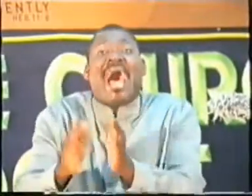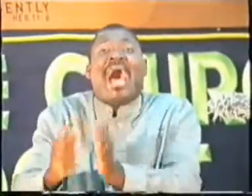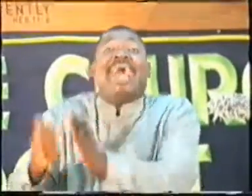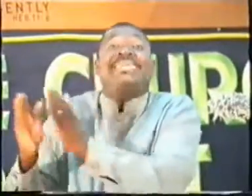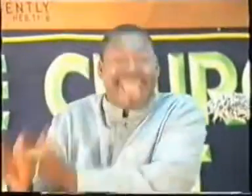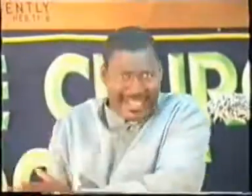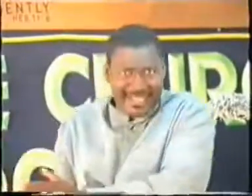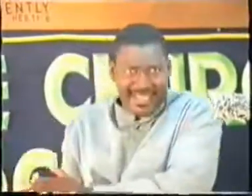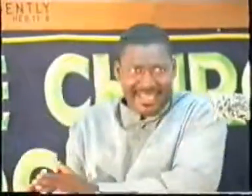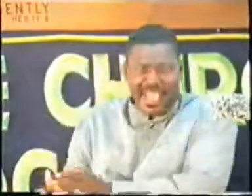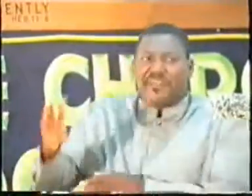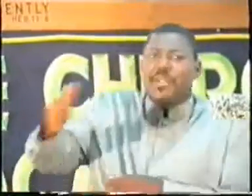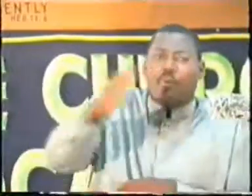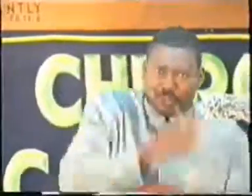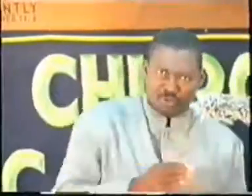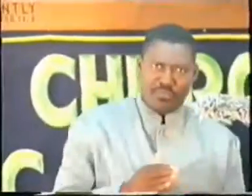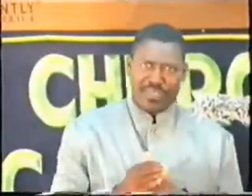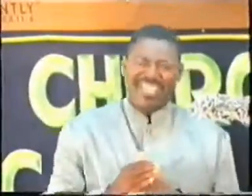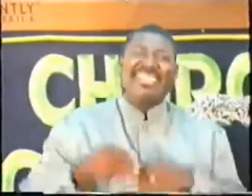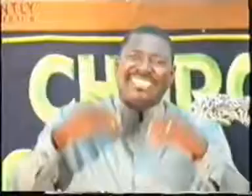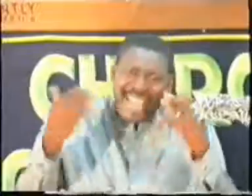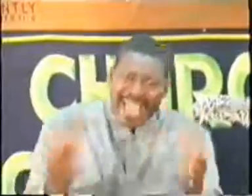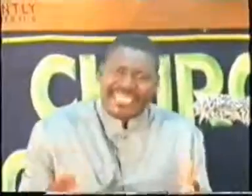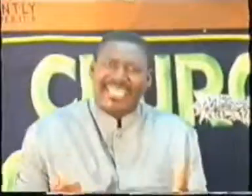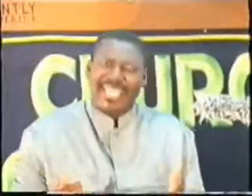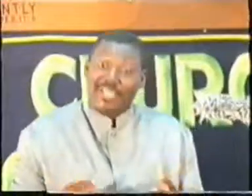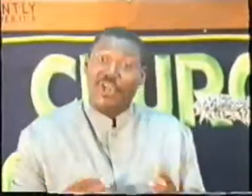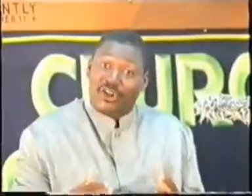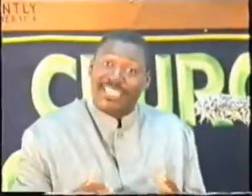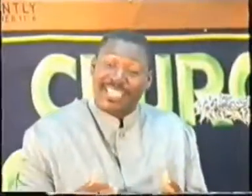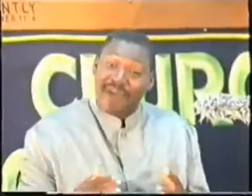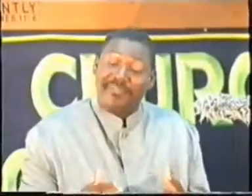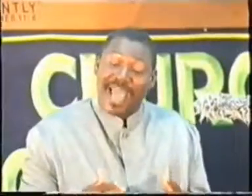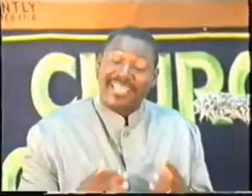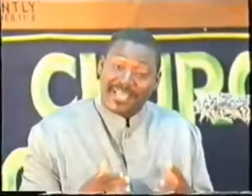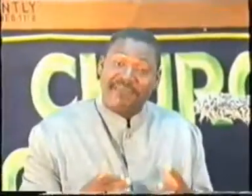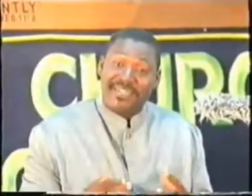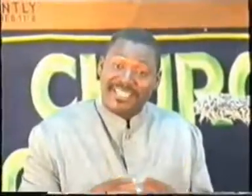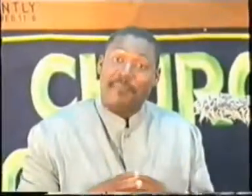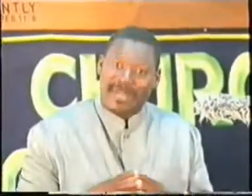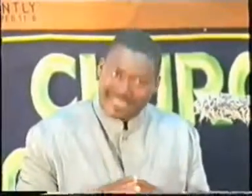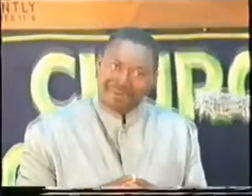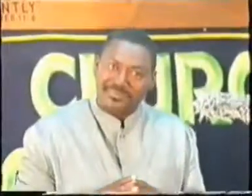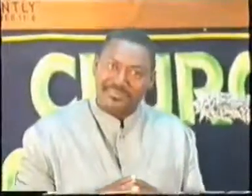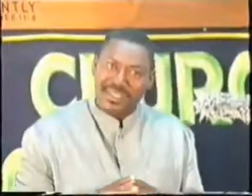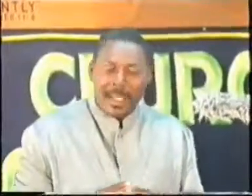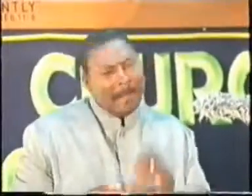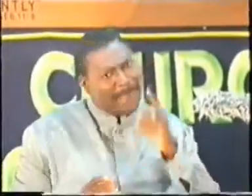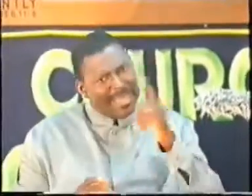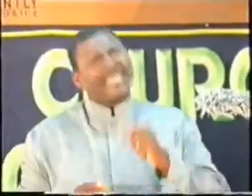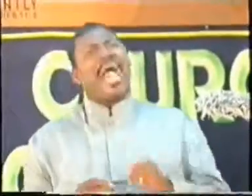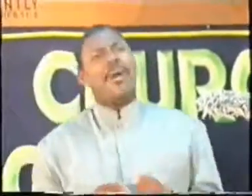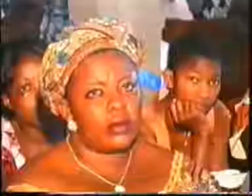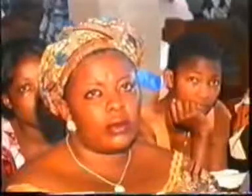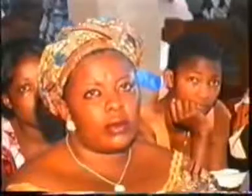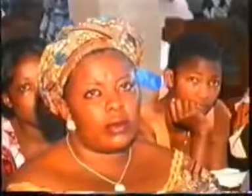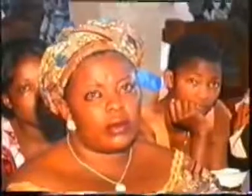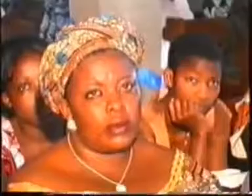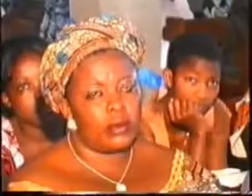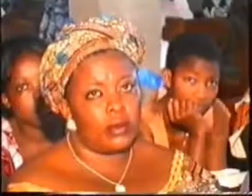bibia and da, near Fano Quanso. Christianity is ordered after a definite pattern. Mamin kai